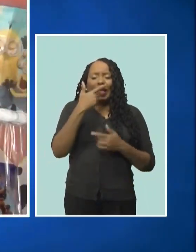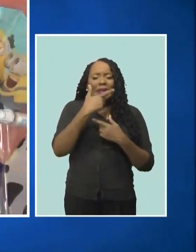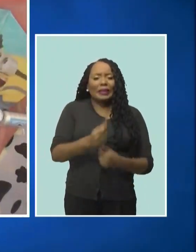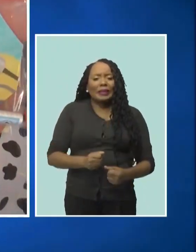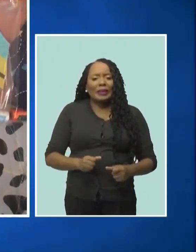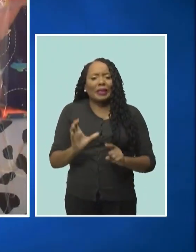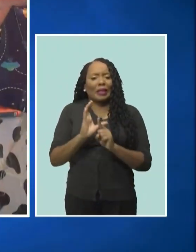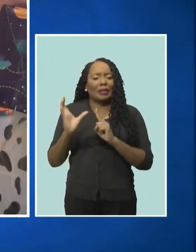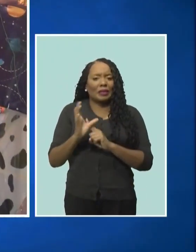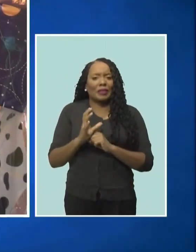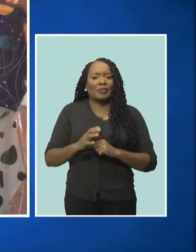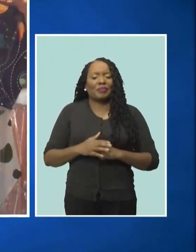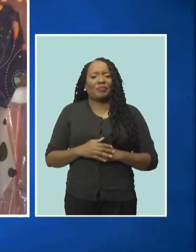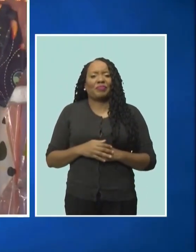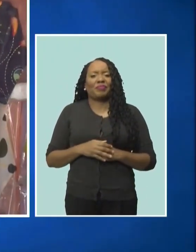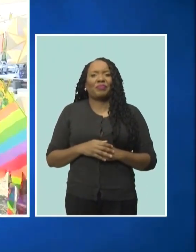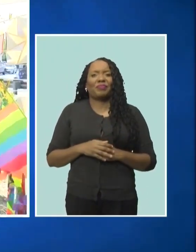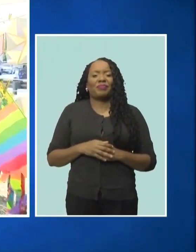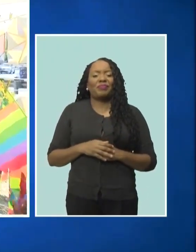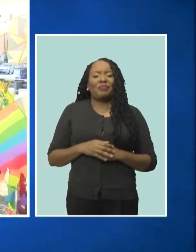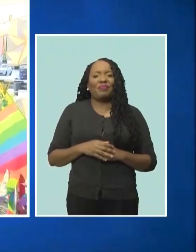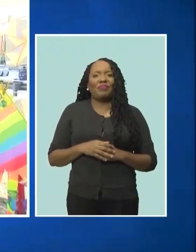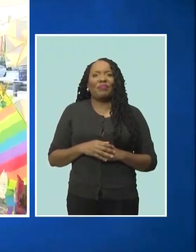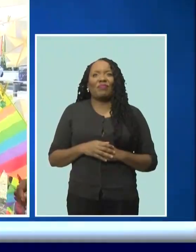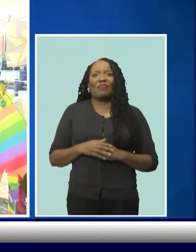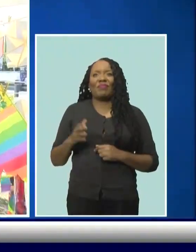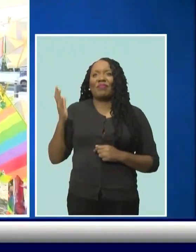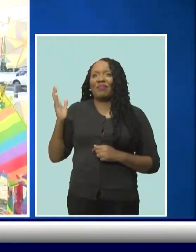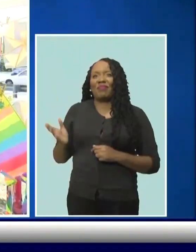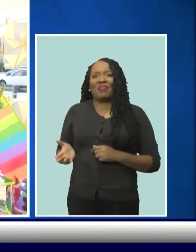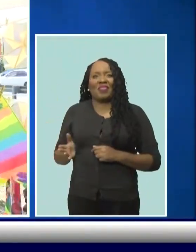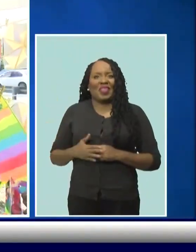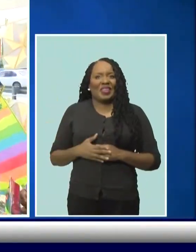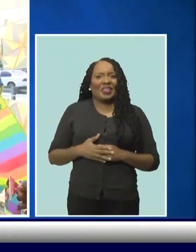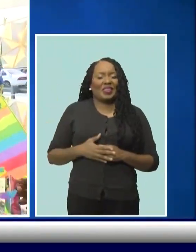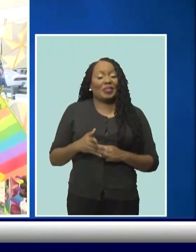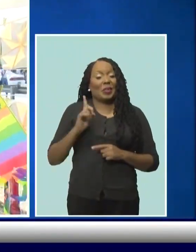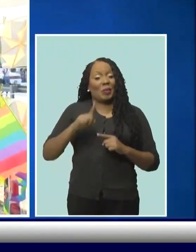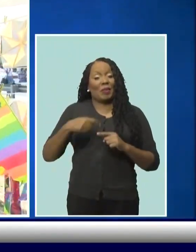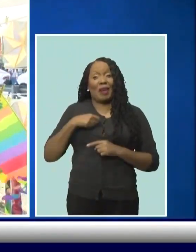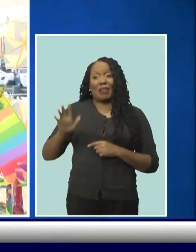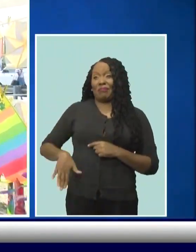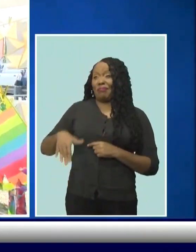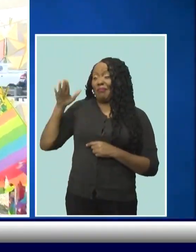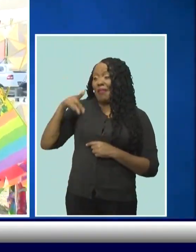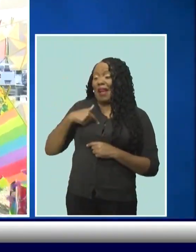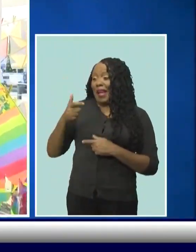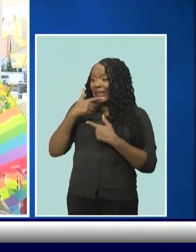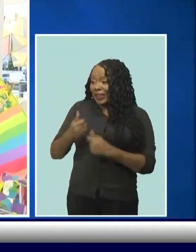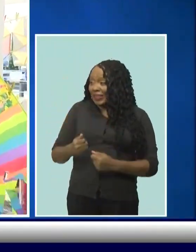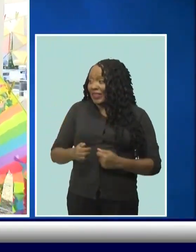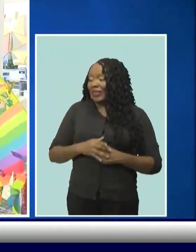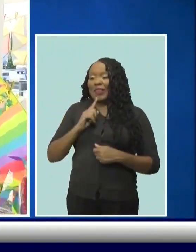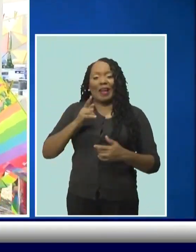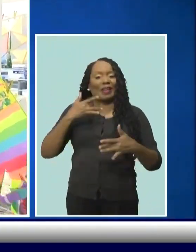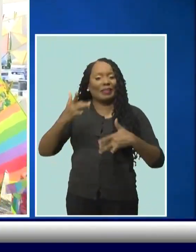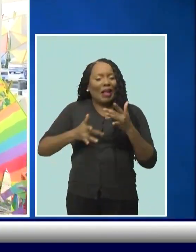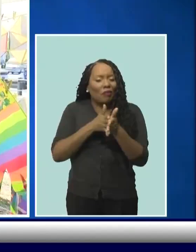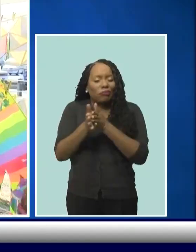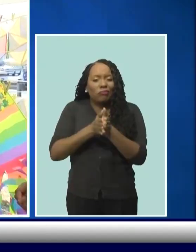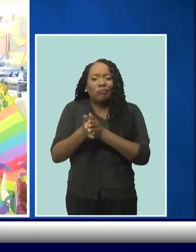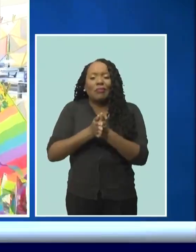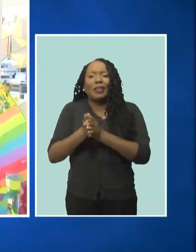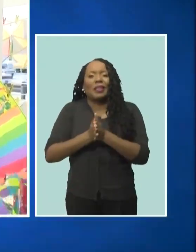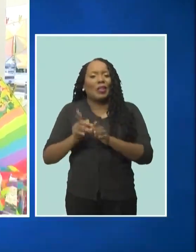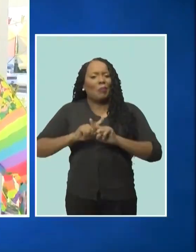past generations. The kids now into all these different gadgets and stuff. It wasn't like when I was growing up. When I was growing up, it was excited to go kite